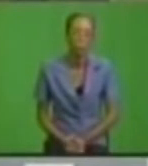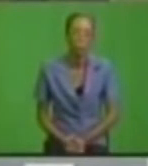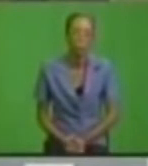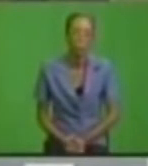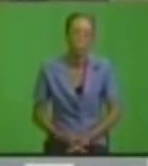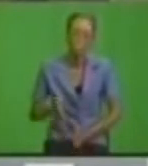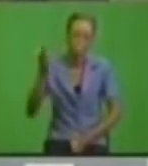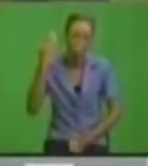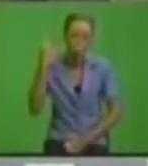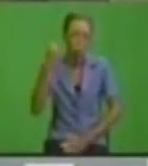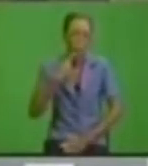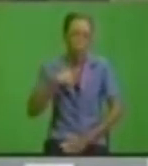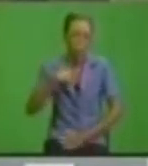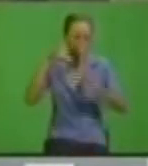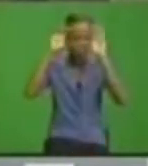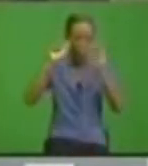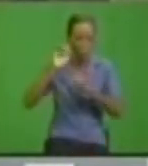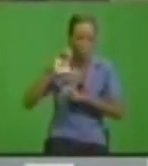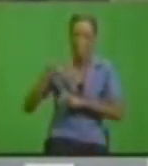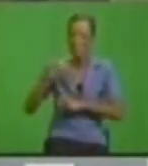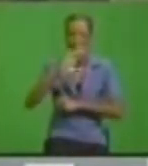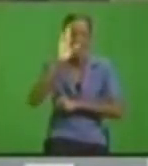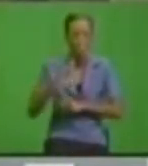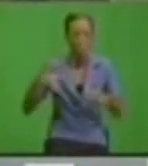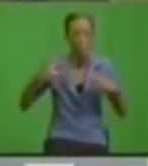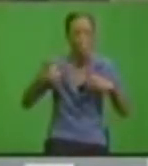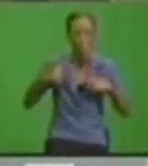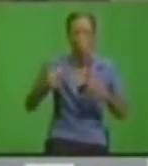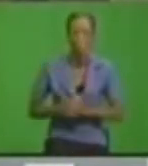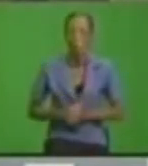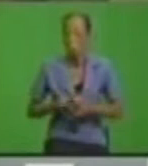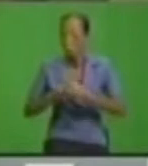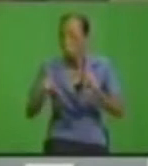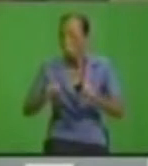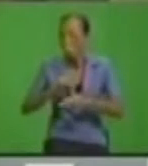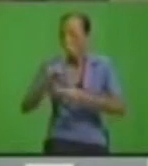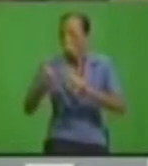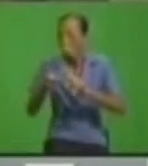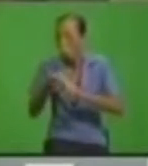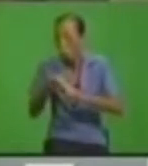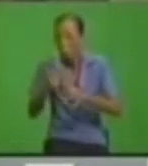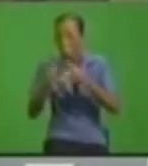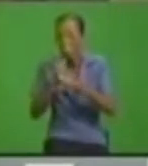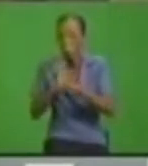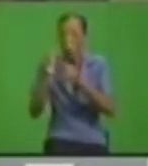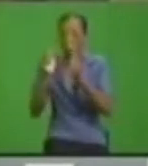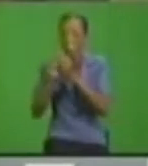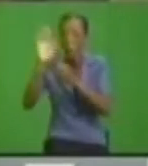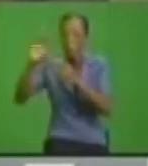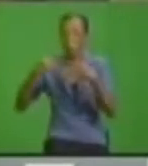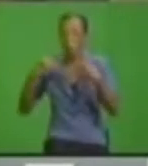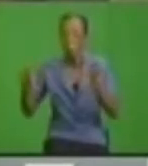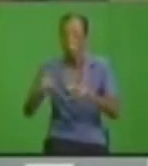I was told he never took a vacation. However, when those who worked with him in the office applied